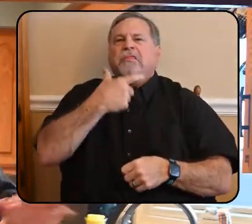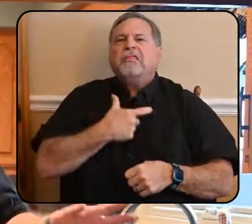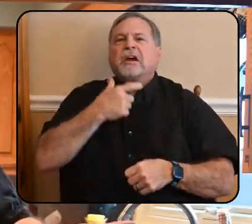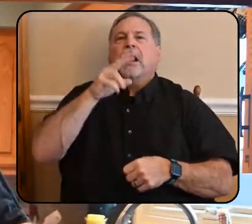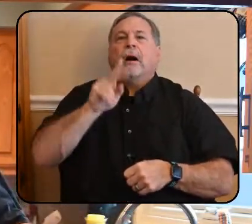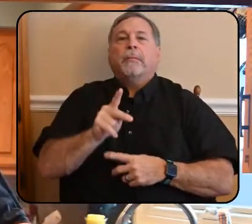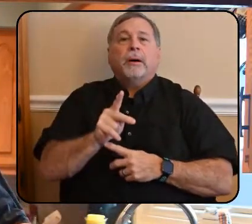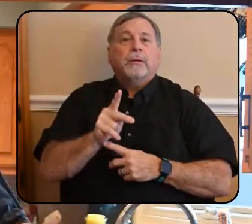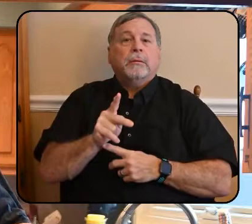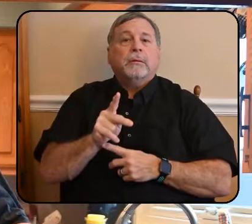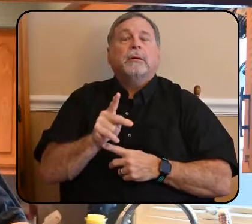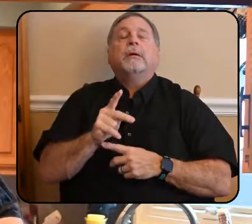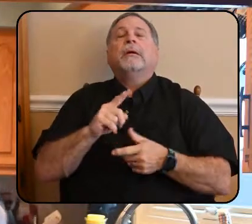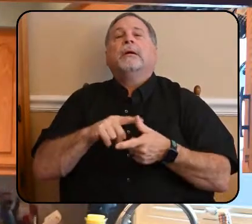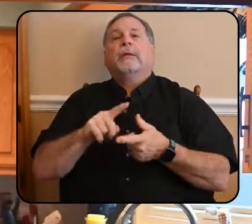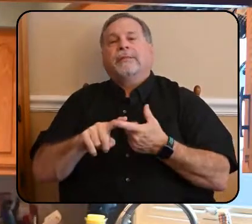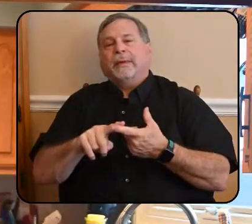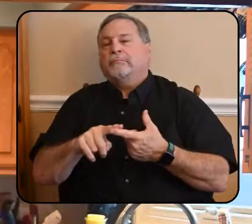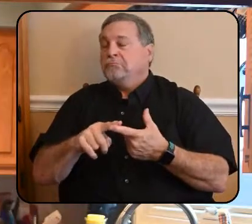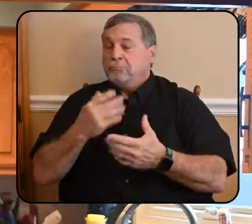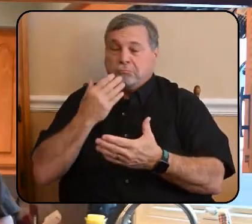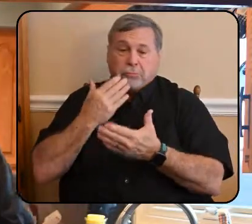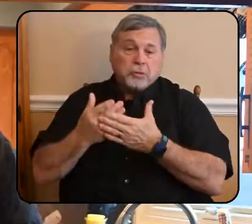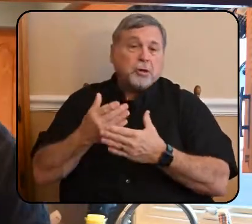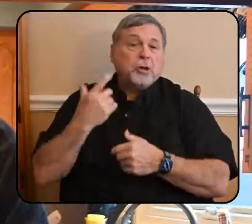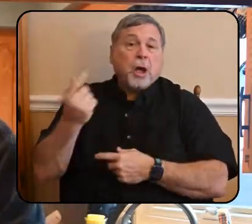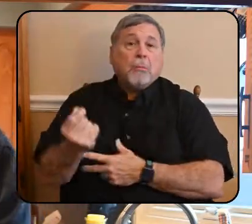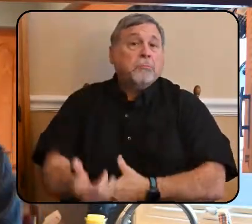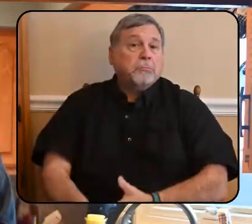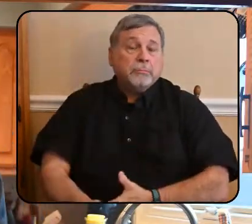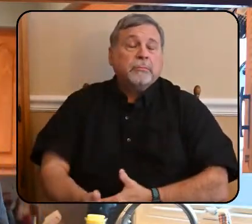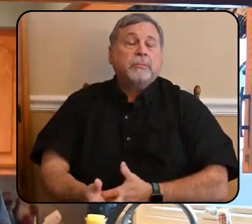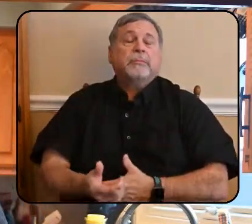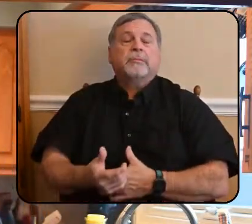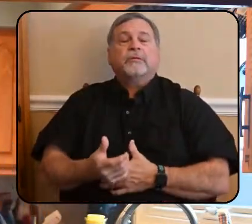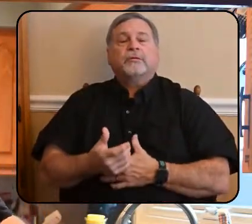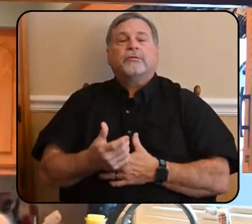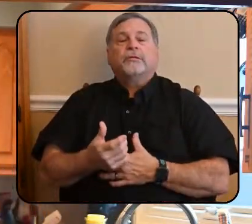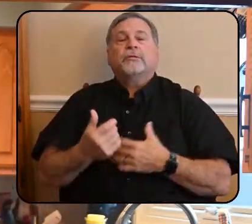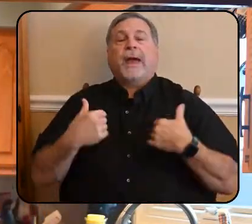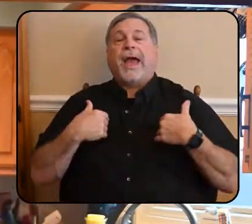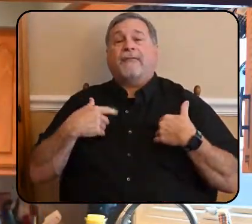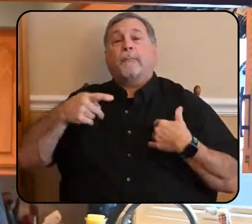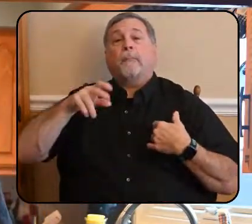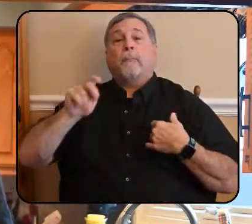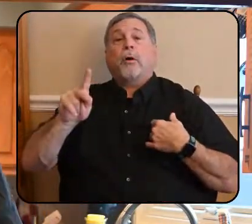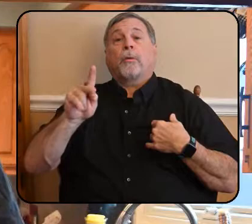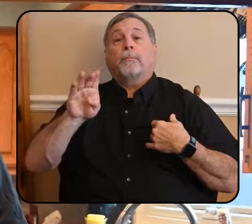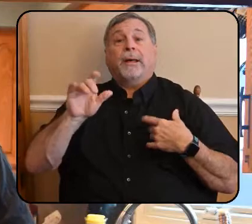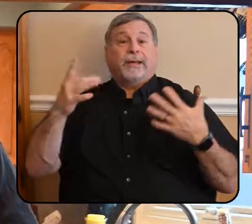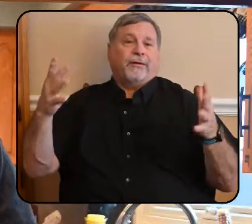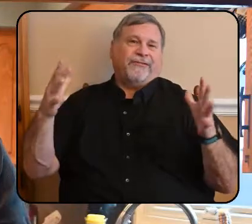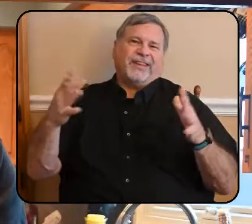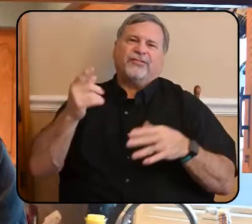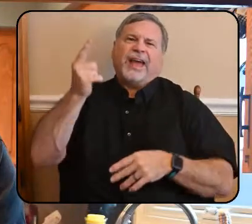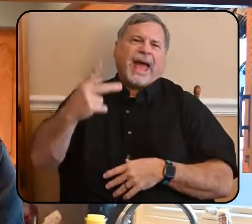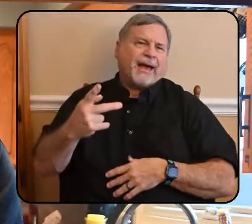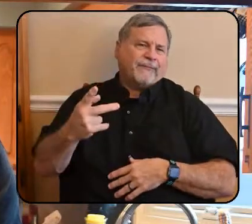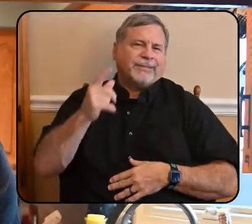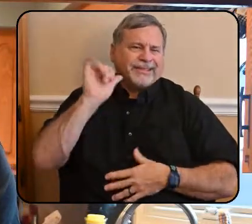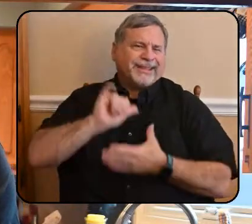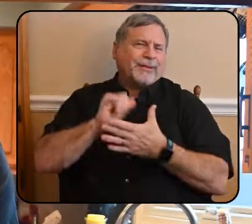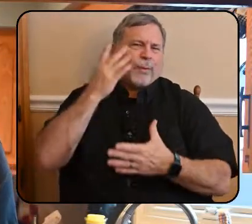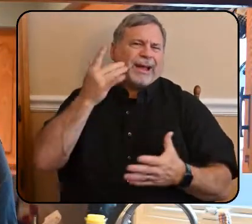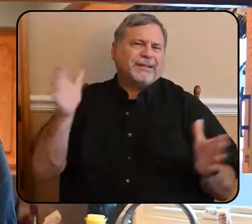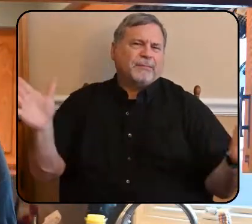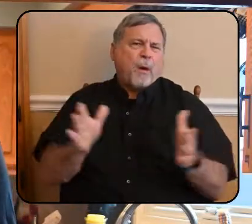pieces, and we're good to go. So we've taken a pork belly, and I've already done half of it, so that's why it's so small, but we're going to cut